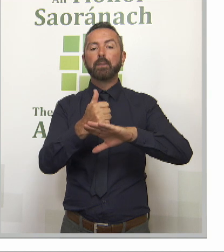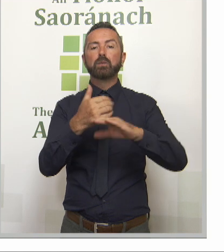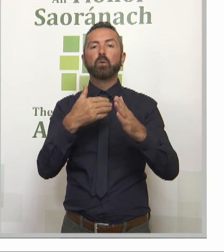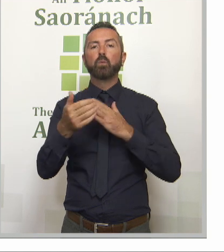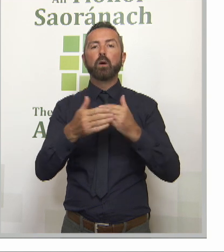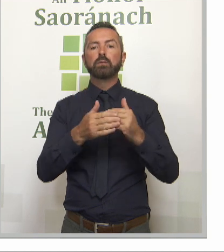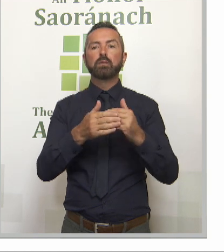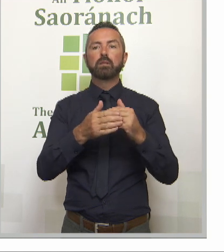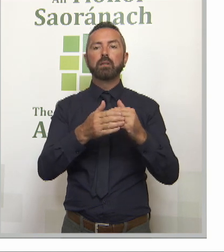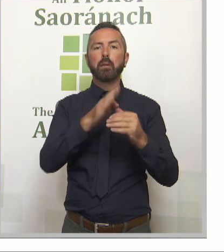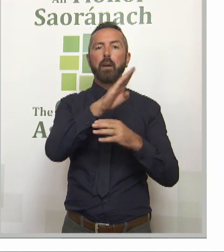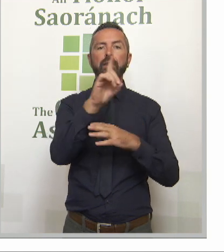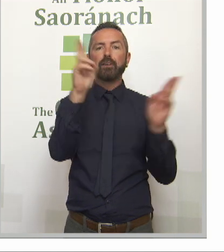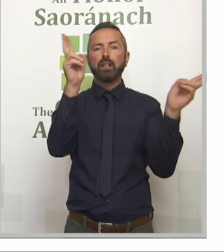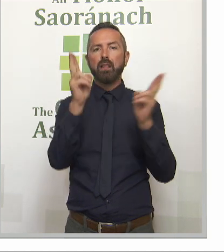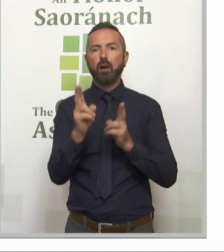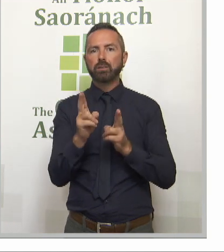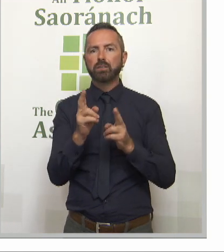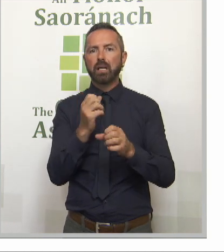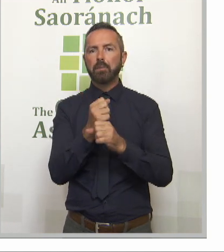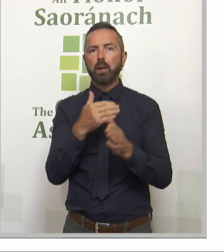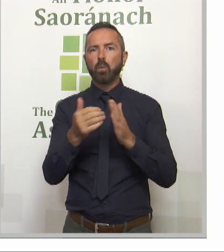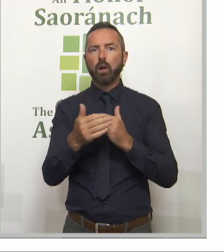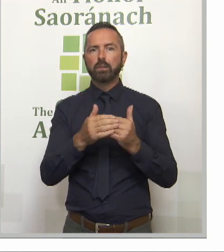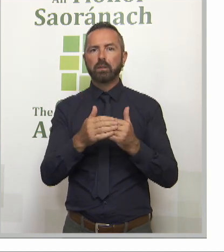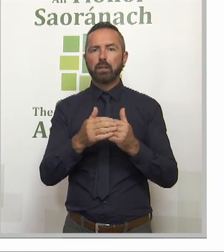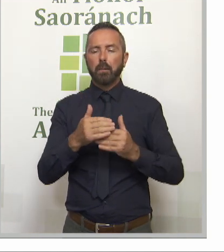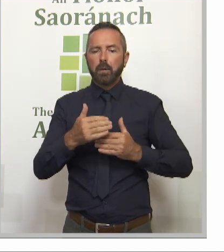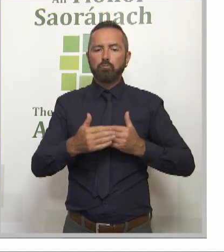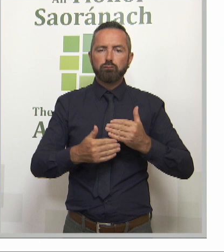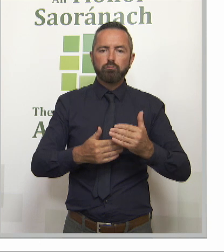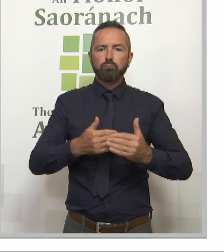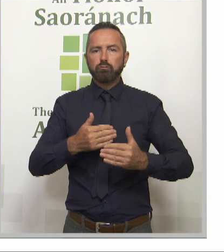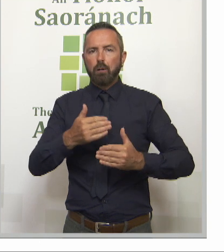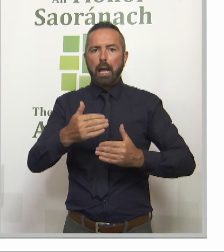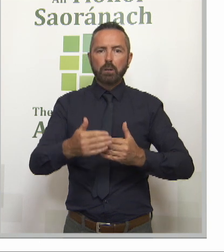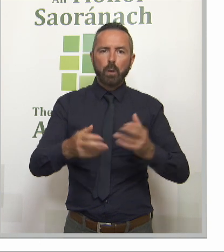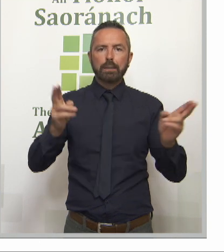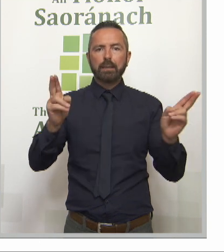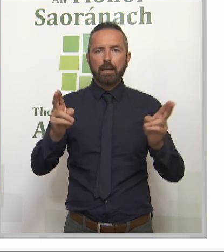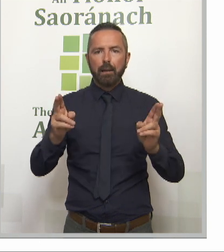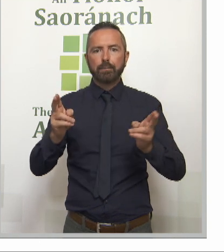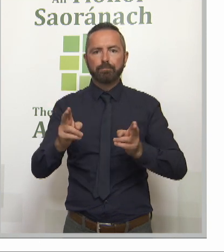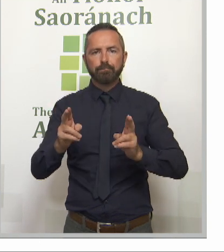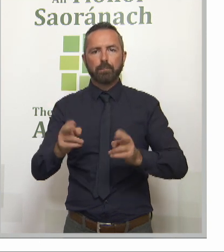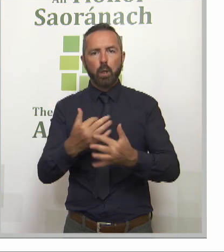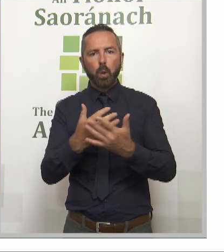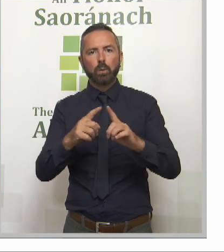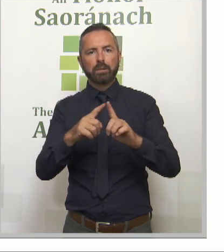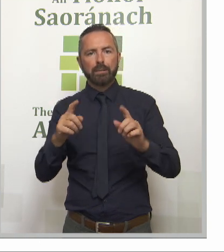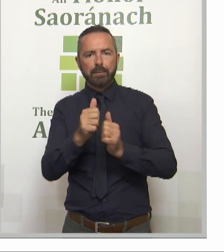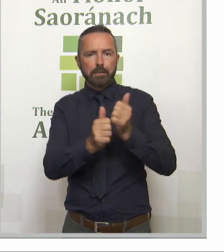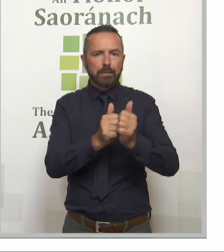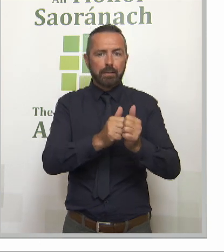the loss of biodiversity is partly about the gradual and localized decline of many habitats and species, which is happening all